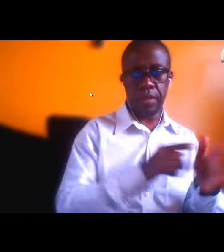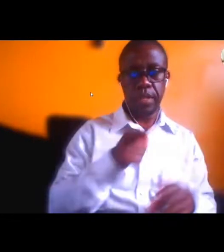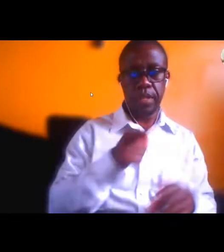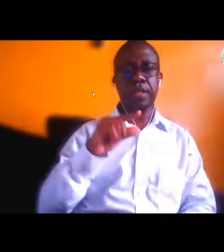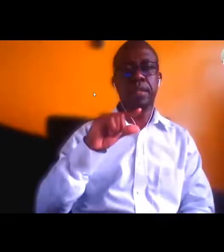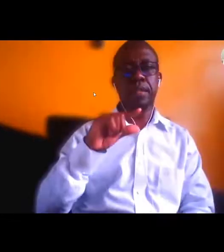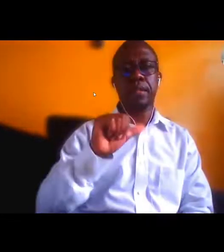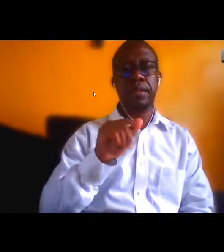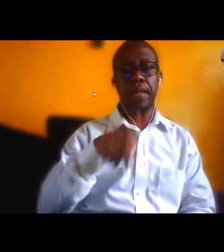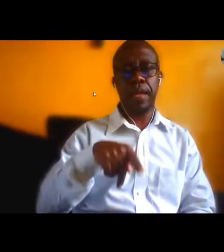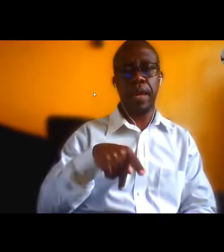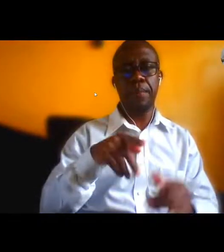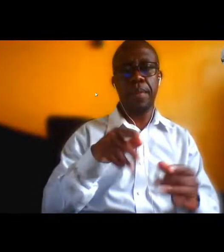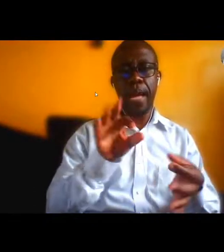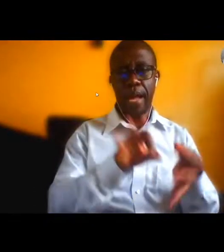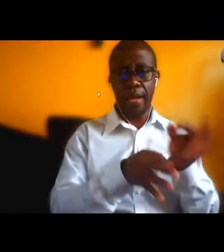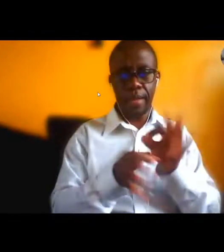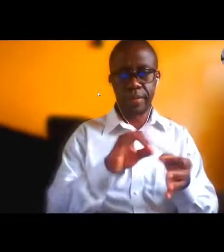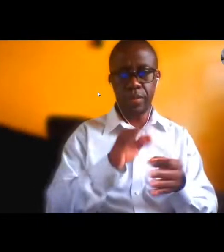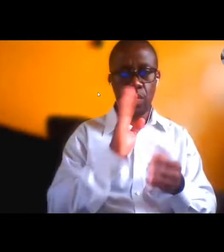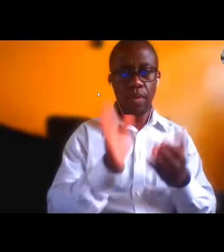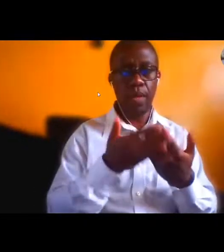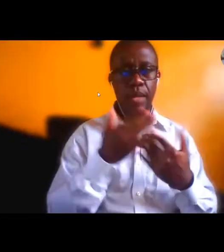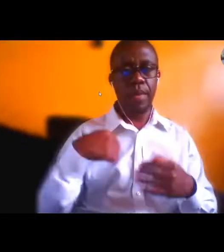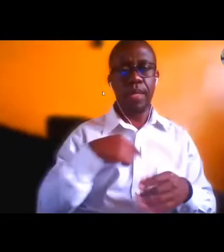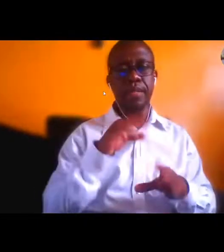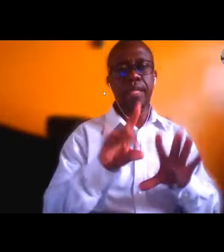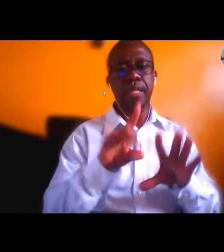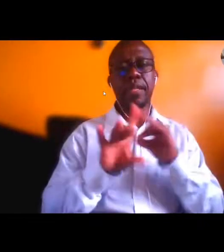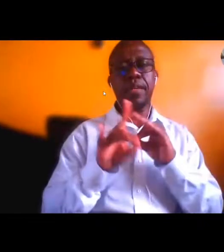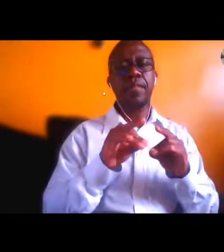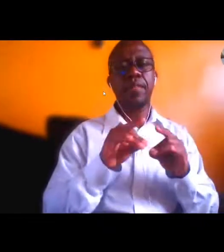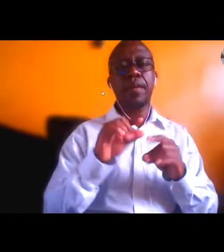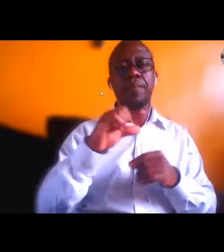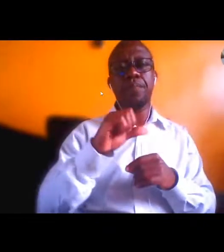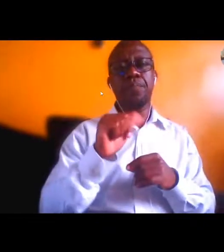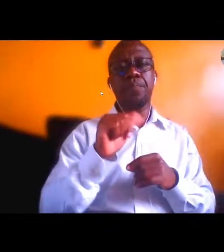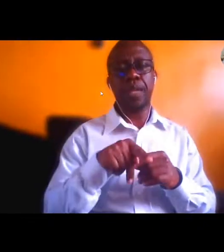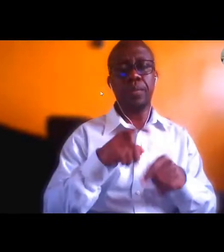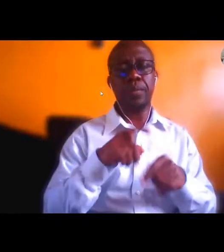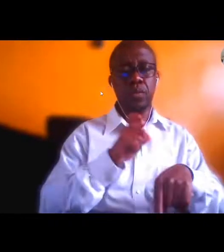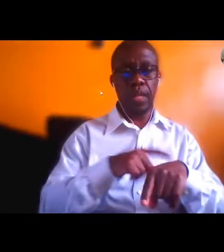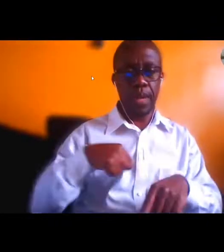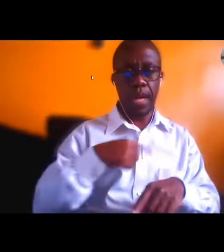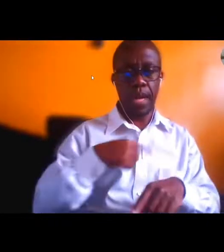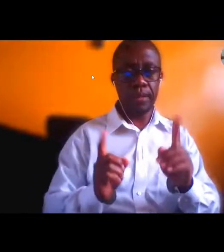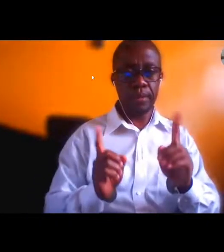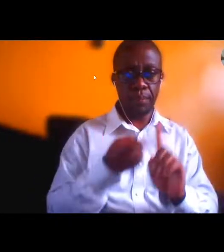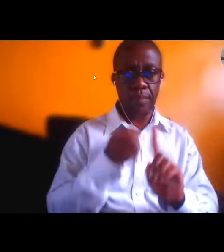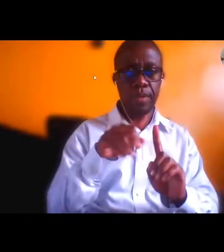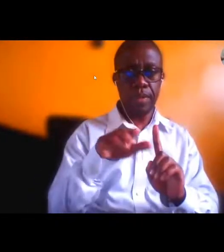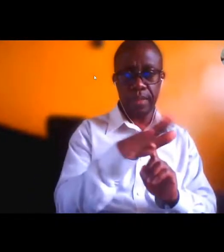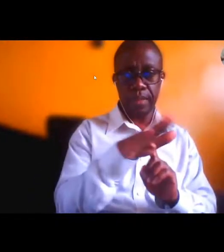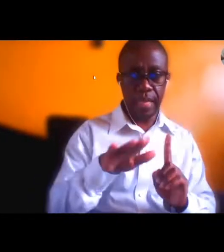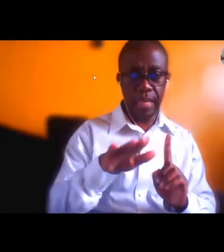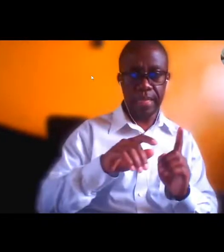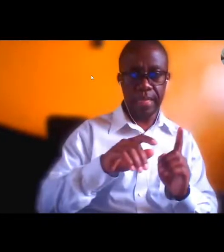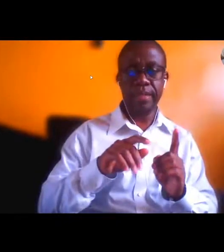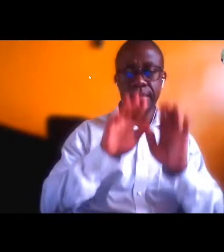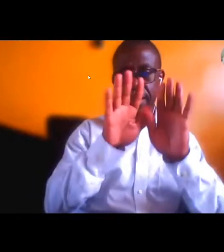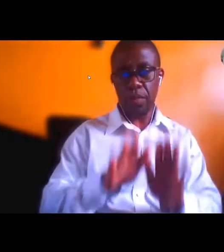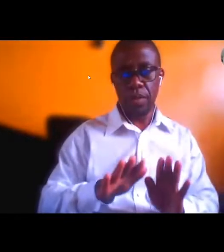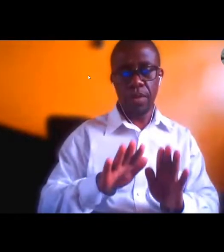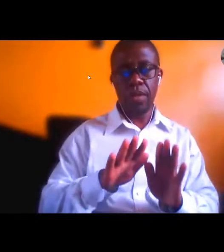show us where are the gaps, so that when we start to develop our priority areas, key priority areas, we also touch on these